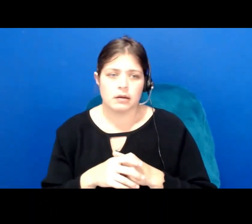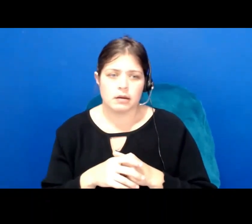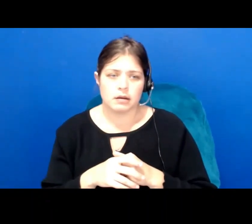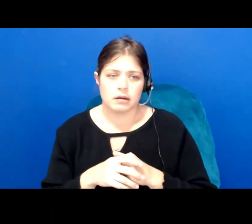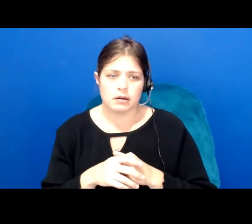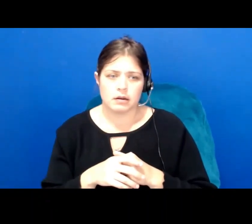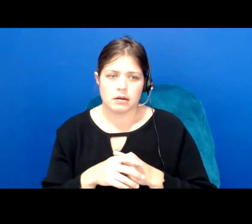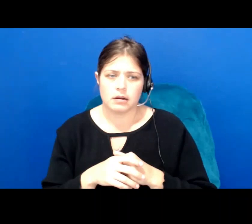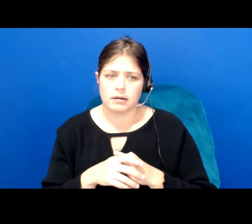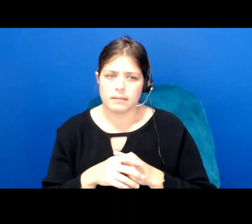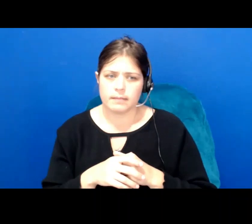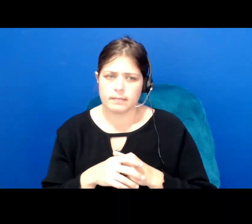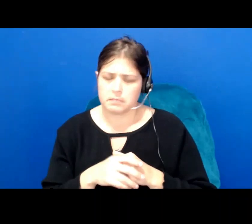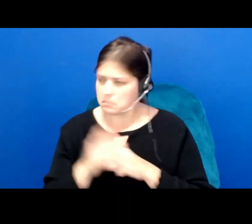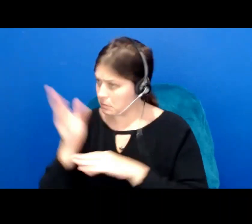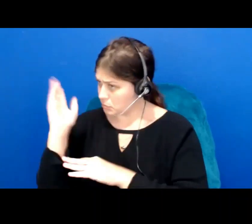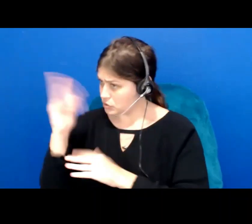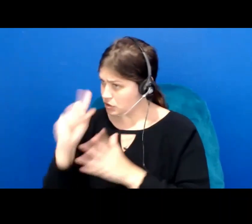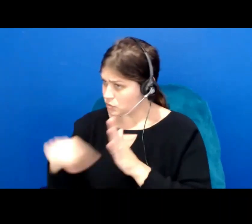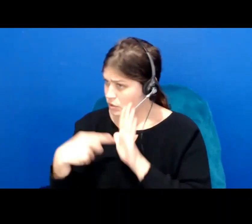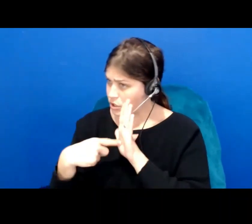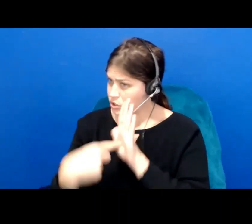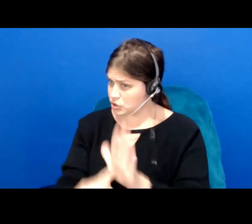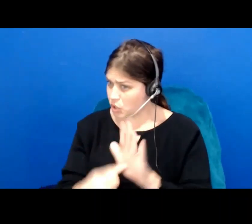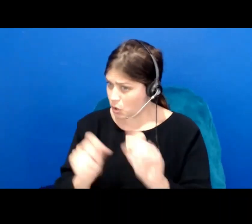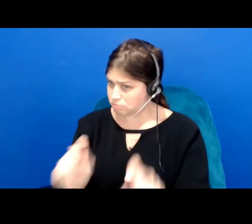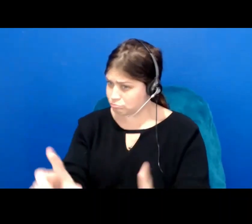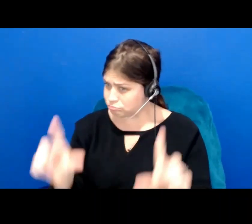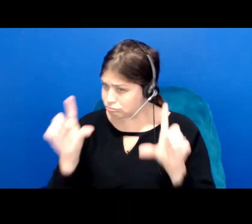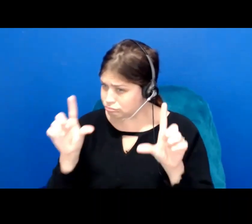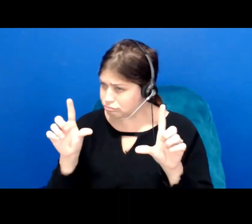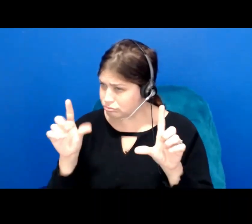Presenters in what they're showing use small font? Yes.